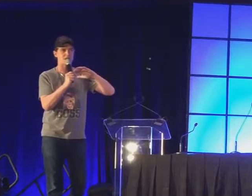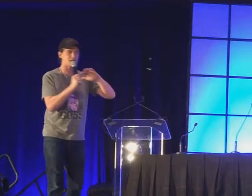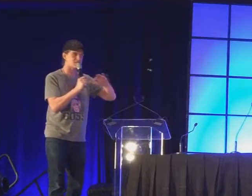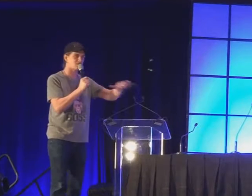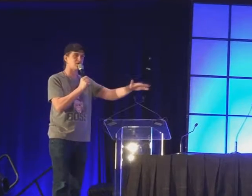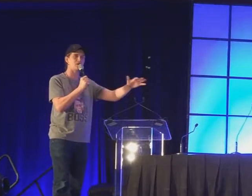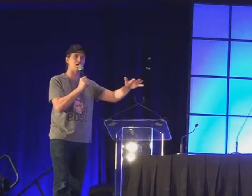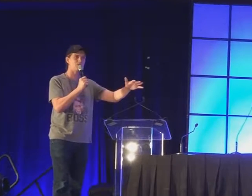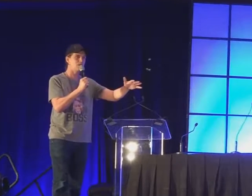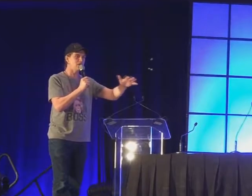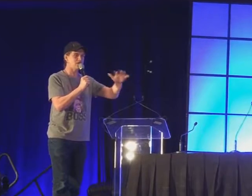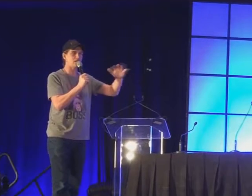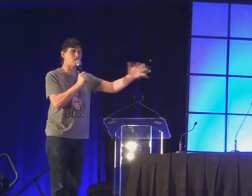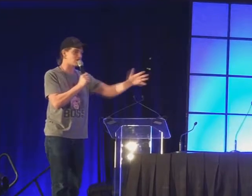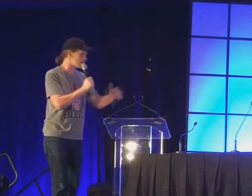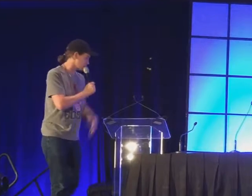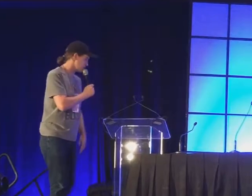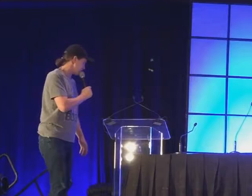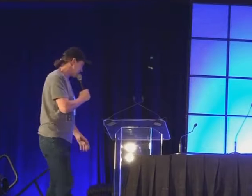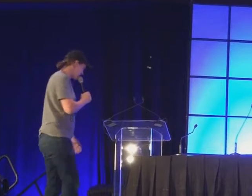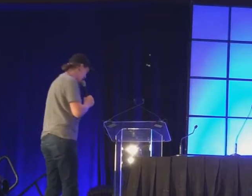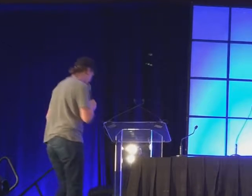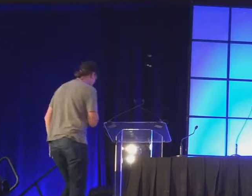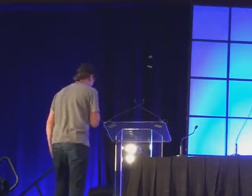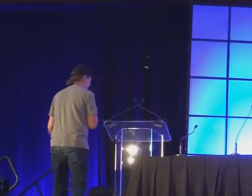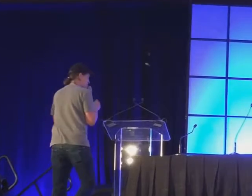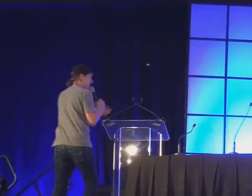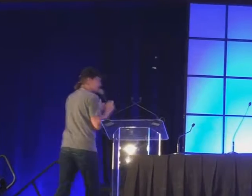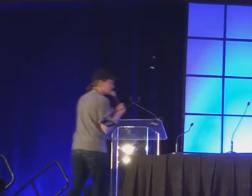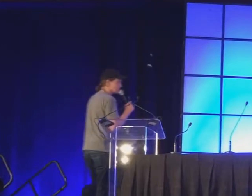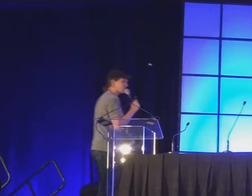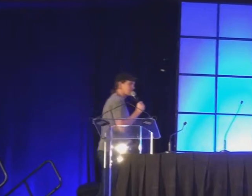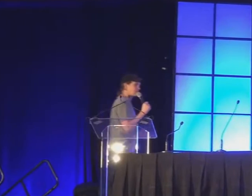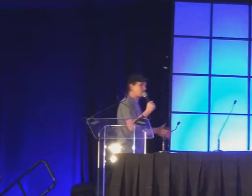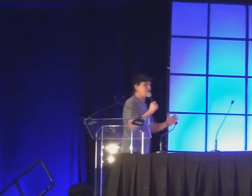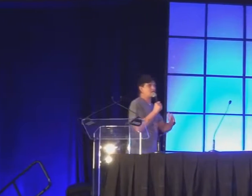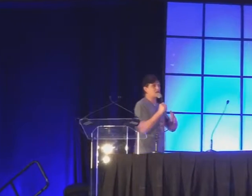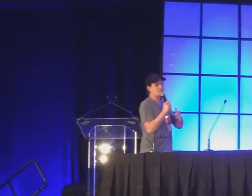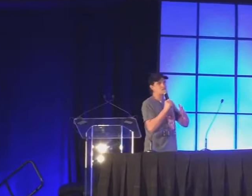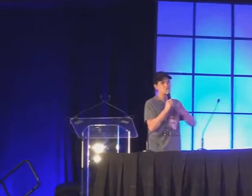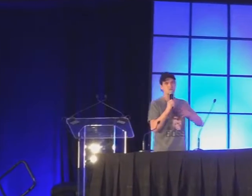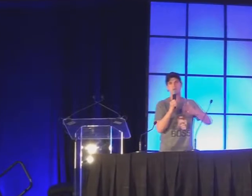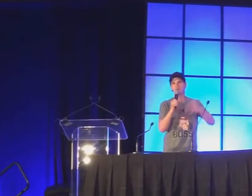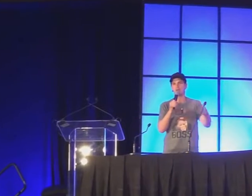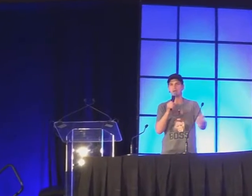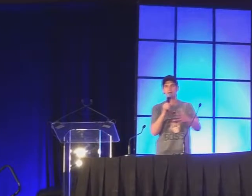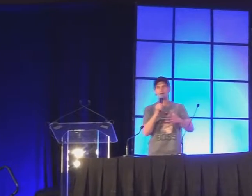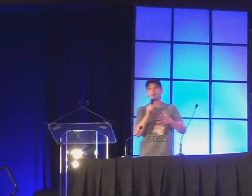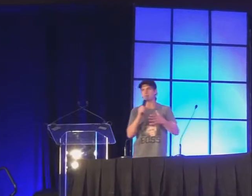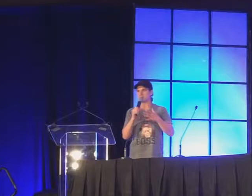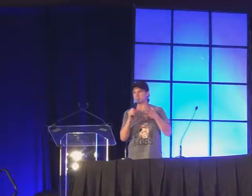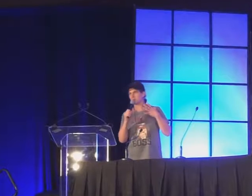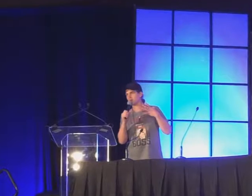conventions and get to meet, people like that and stuff. And it was awesome. Like it's been sort of a